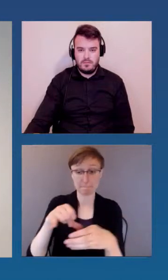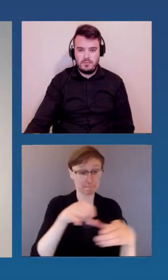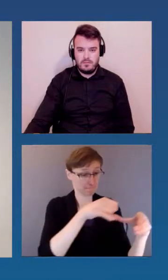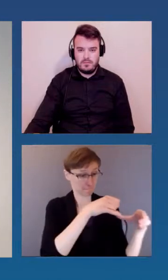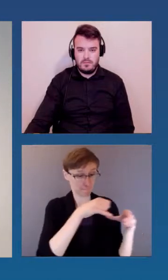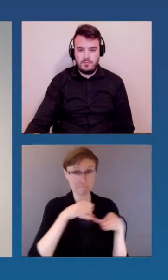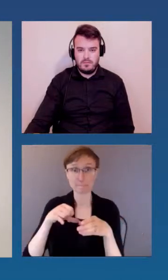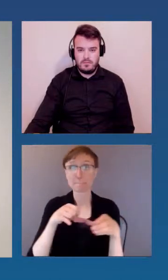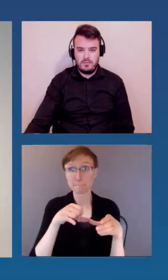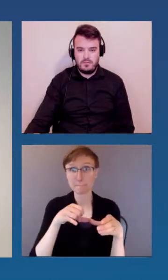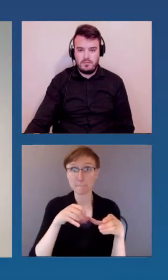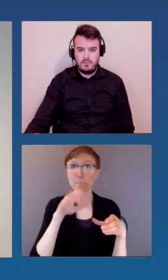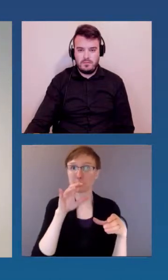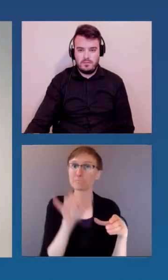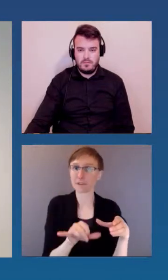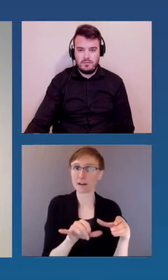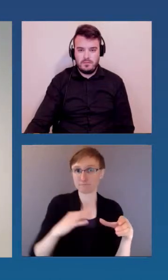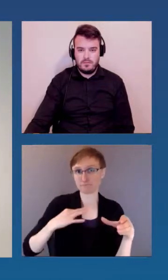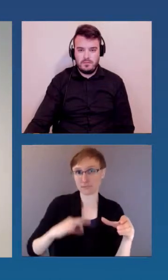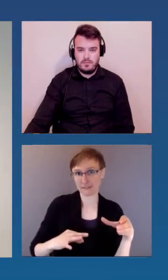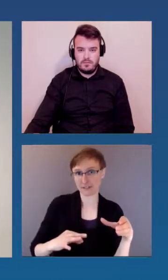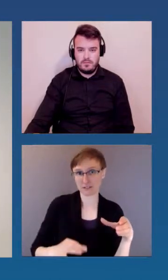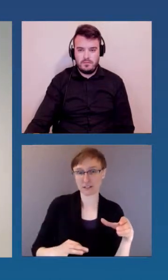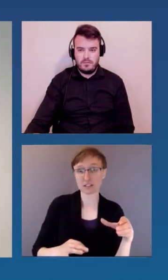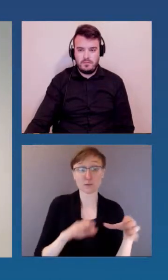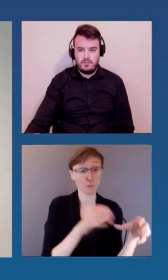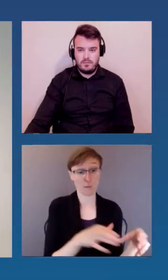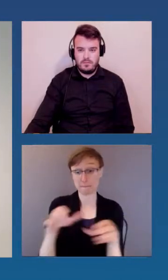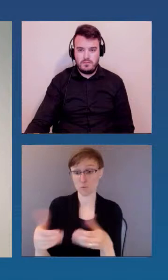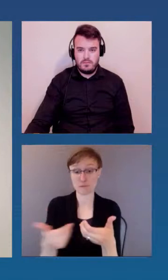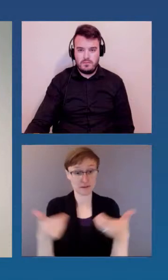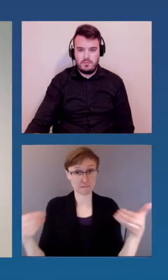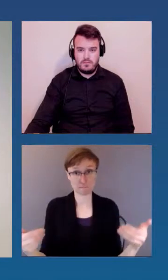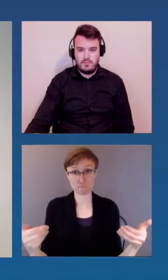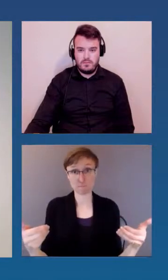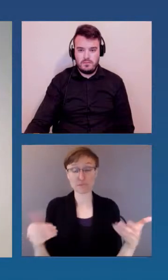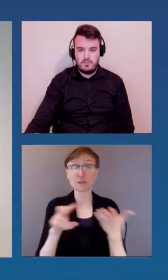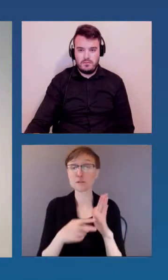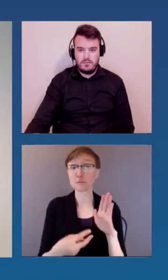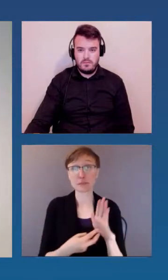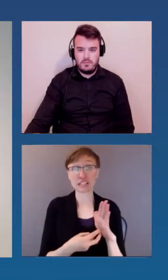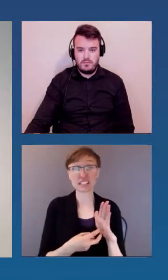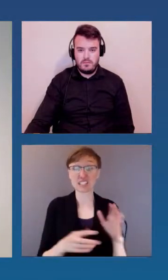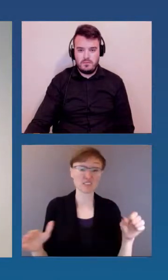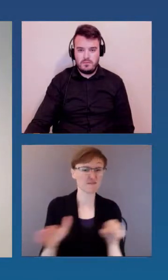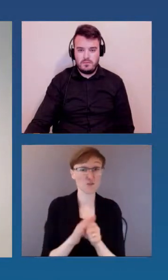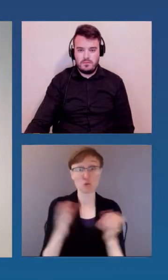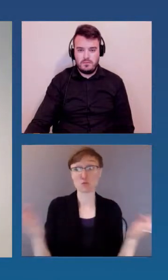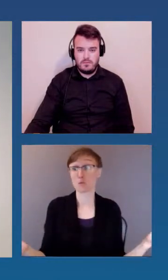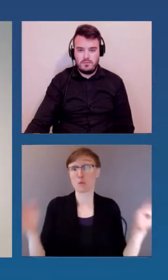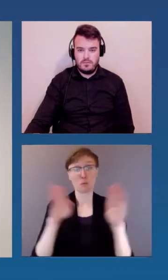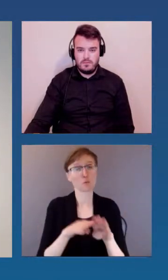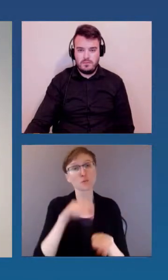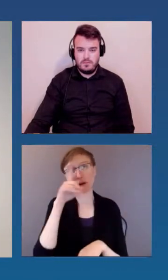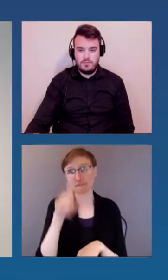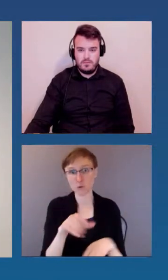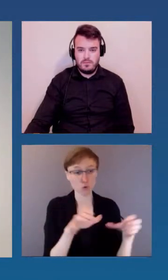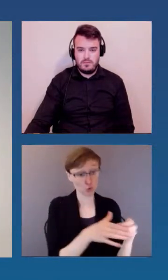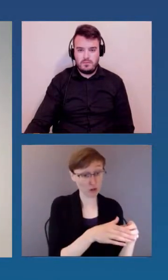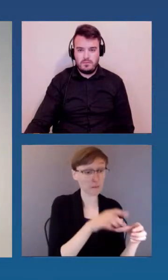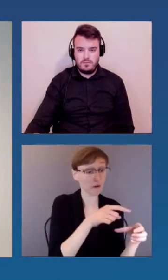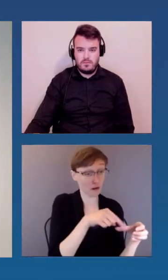of whether your child is carrying the COVID virus. Until a period of time has passed, the test